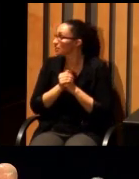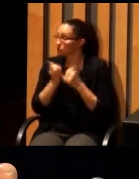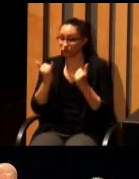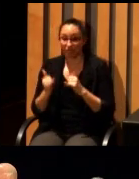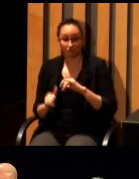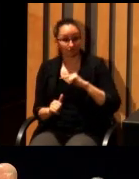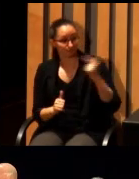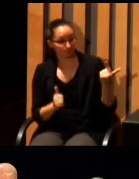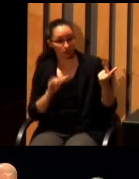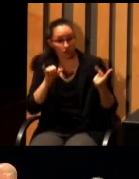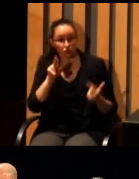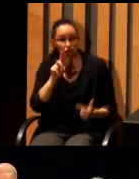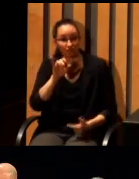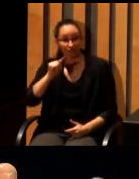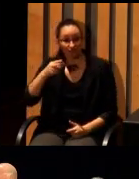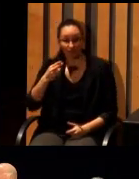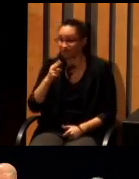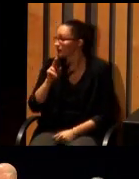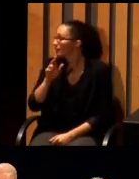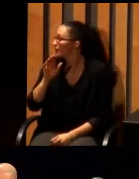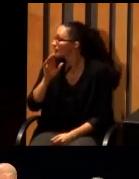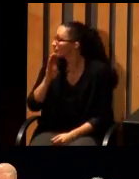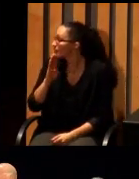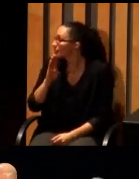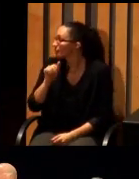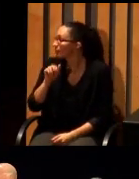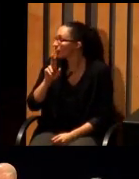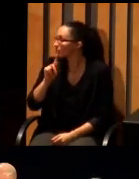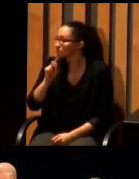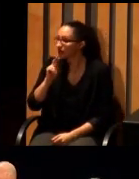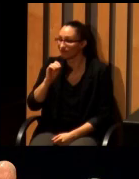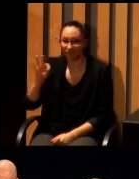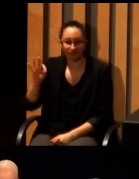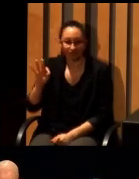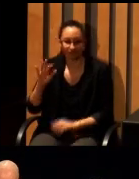to Judith Bartonoff. Please make her welcome.